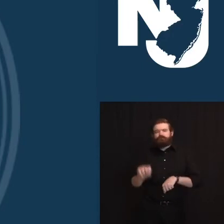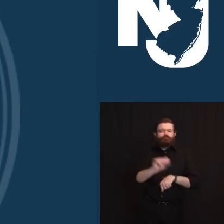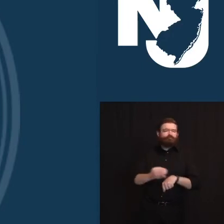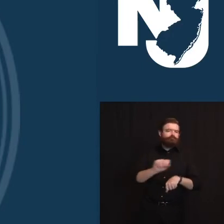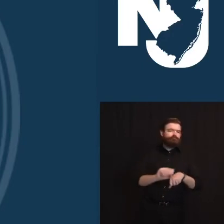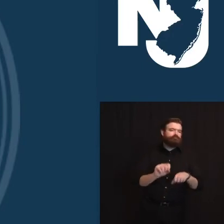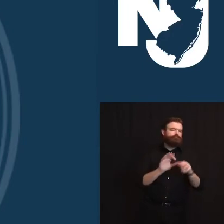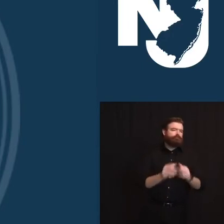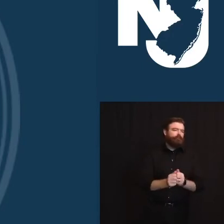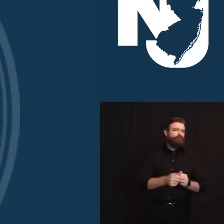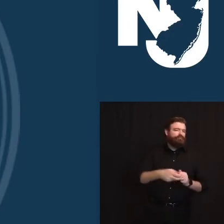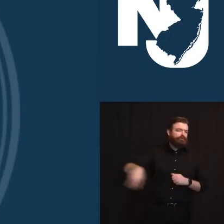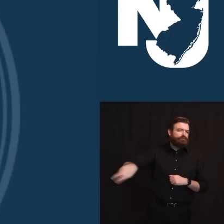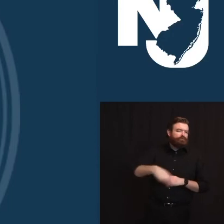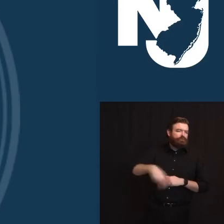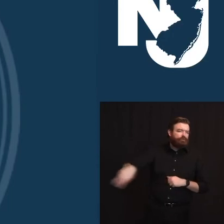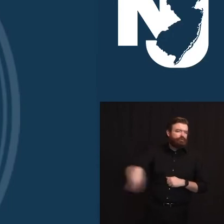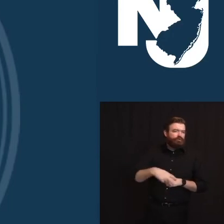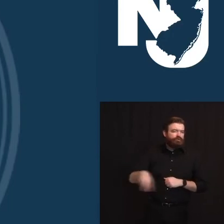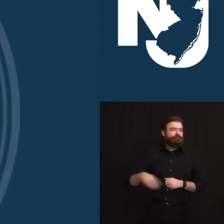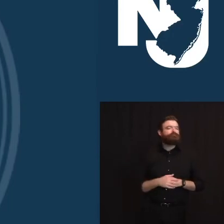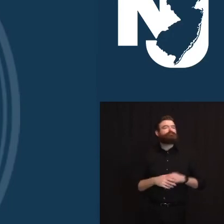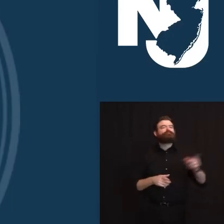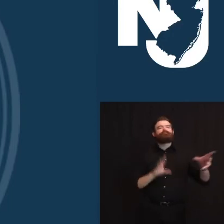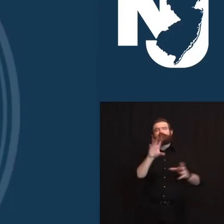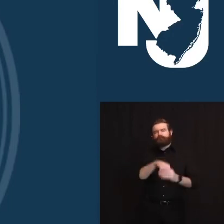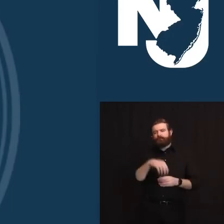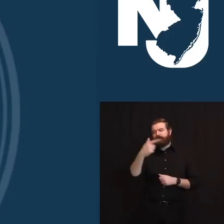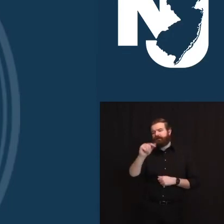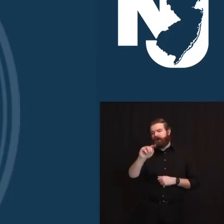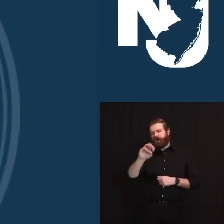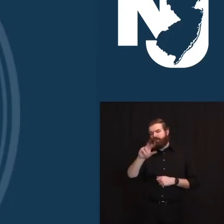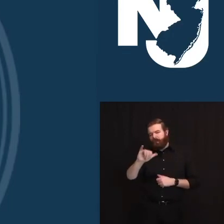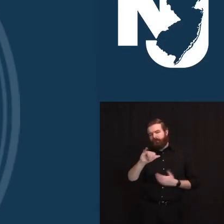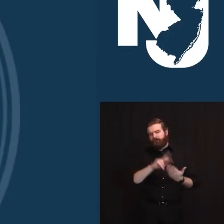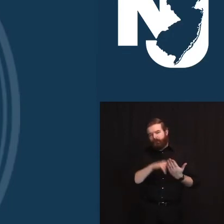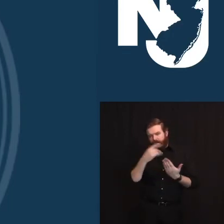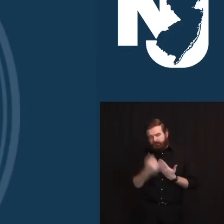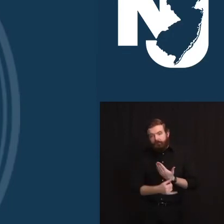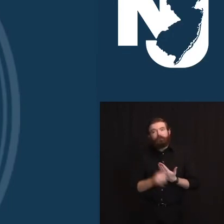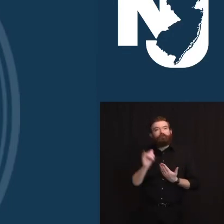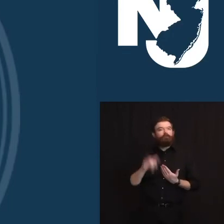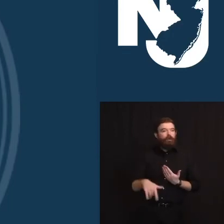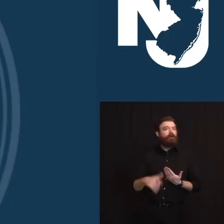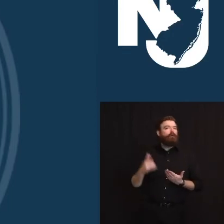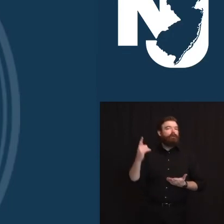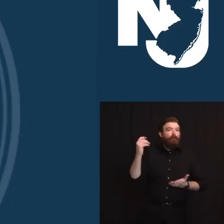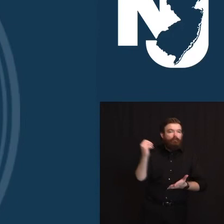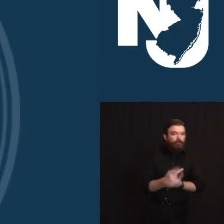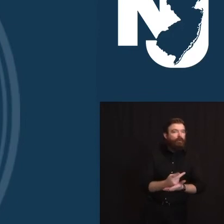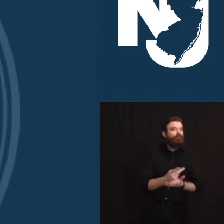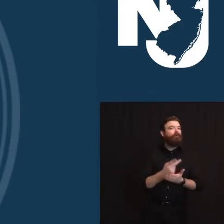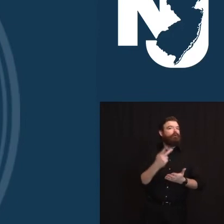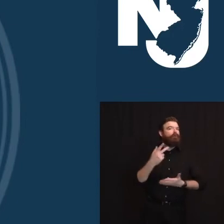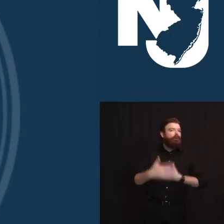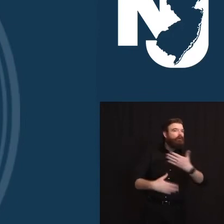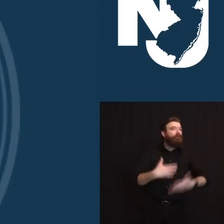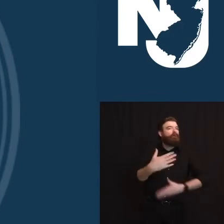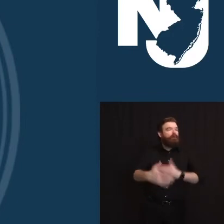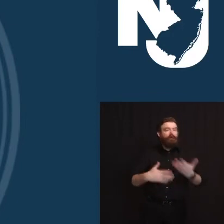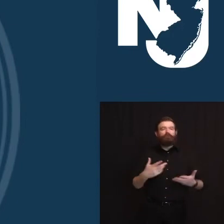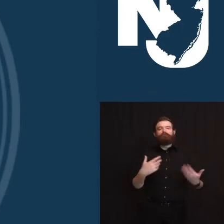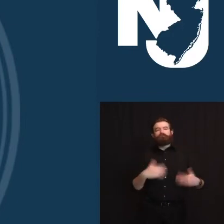tunnels under the Hudson River. Vinn knows this project and its advantages better than most anyone, and I look forward to his continued efforts